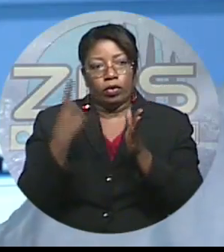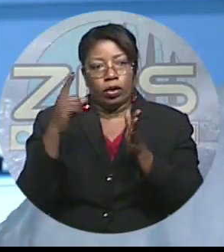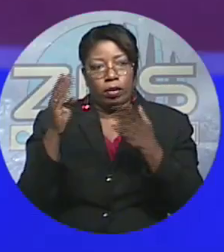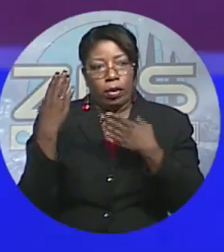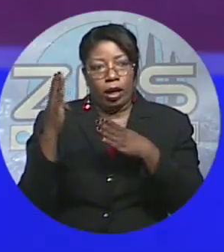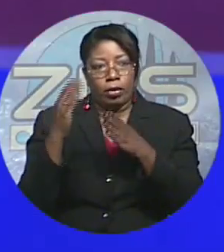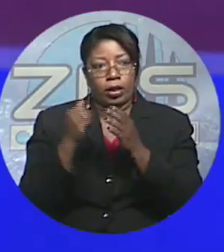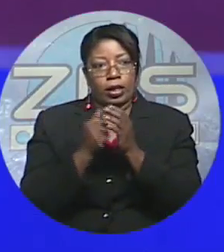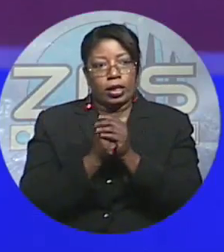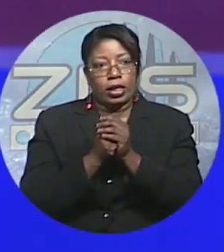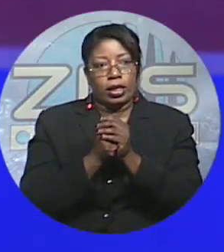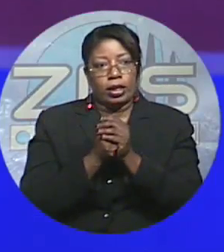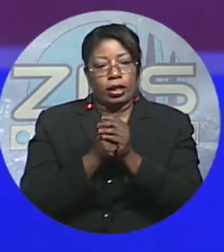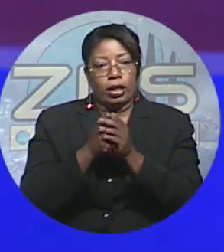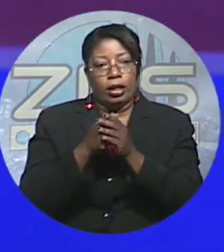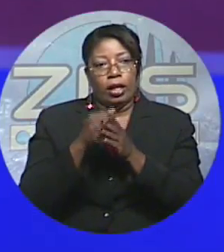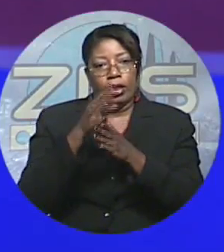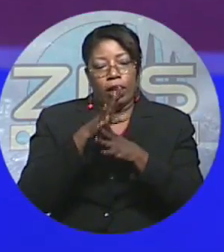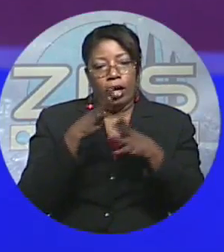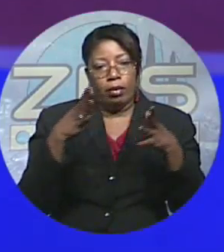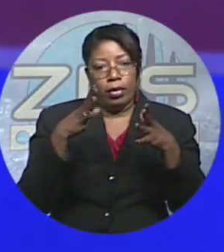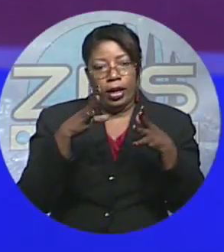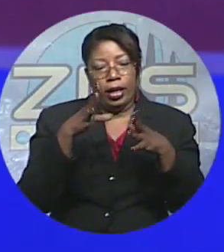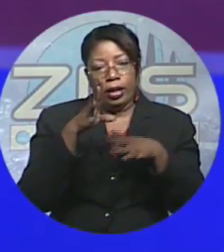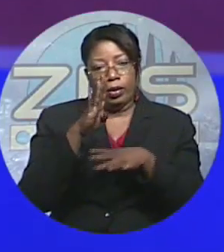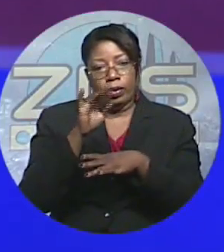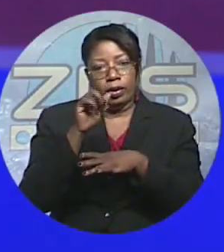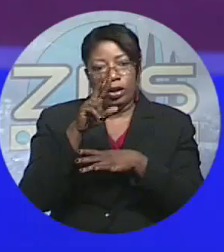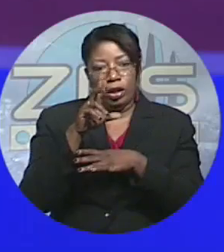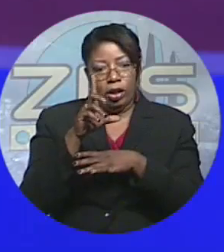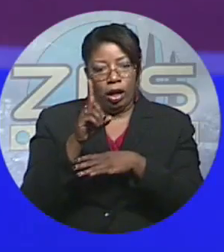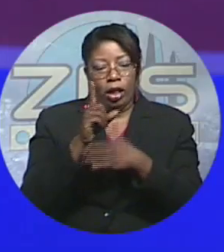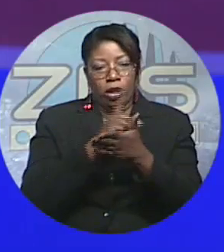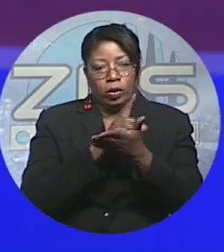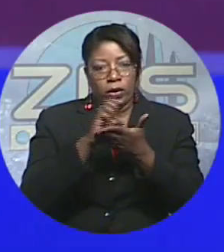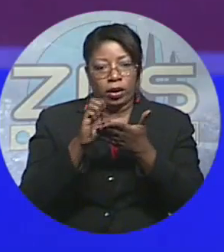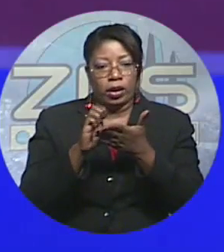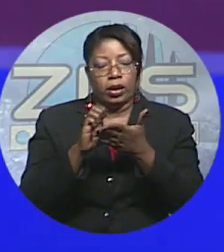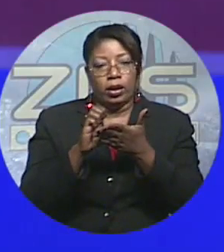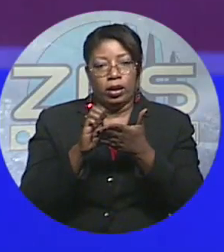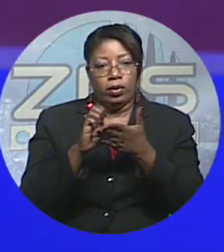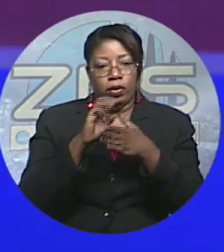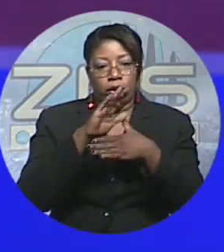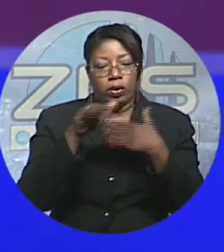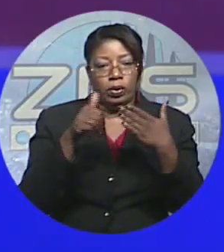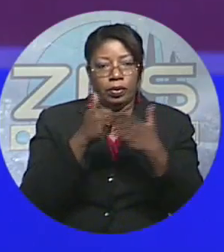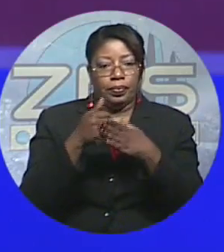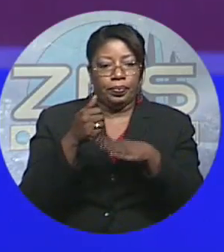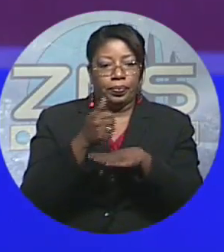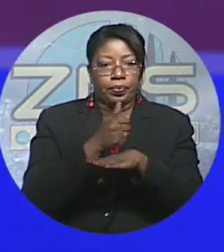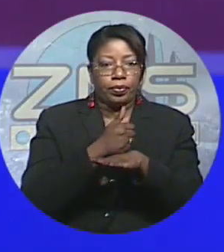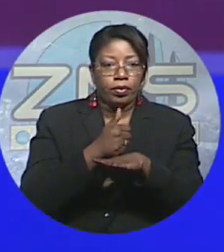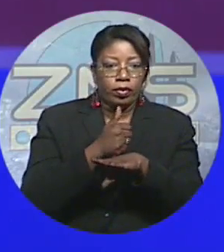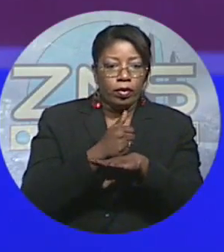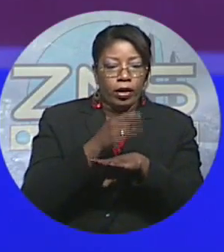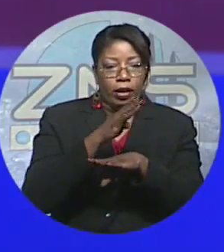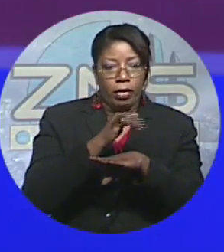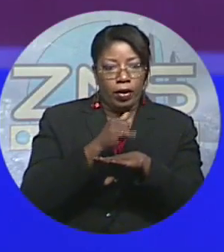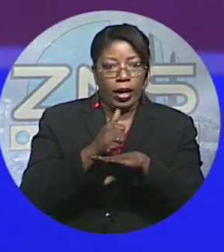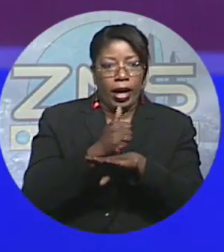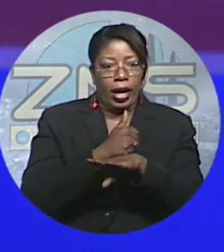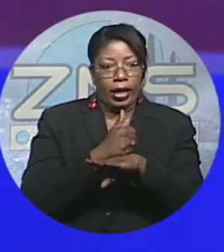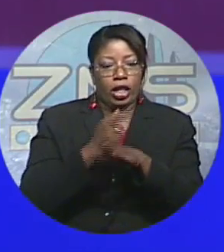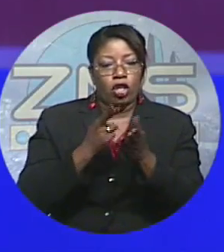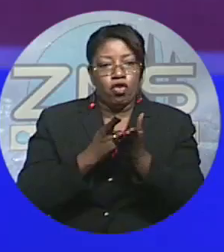Bahamas. The Big Yard was the place to be this weekend for the All Andros and Berry Islands Regatta, which wrapped up on